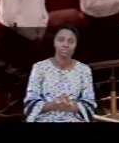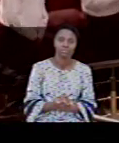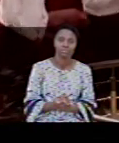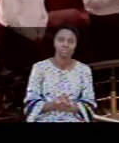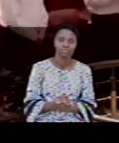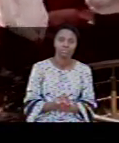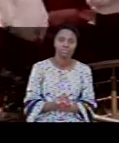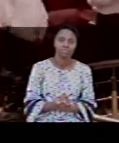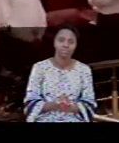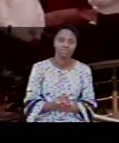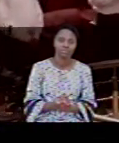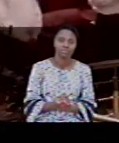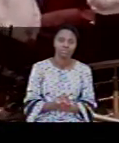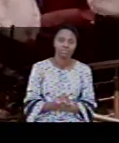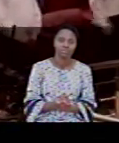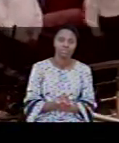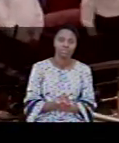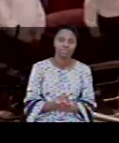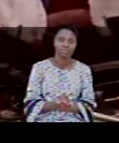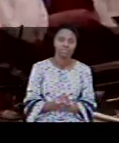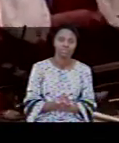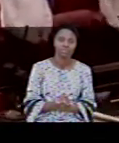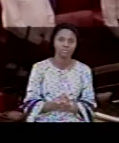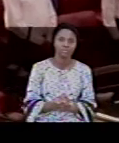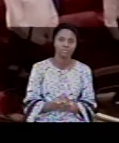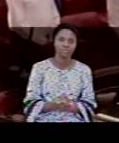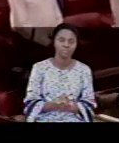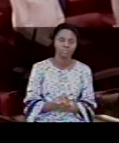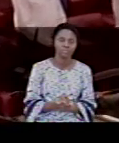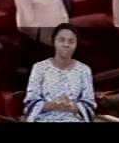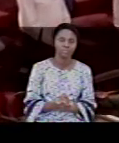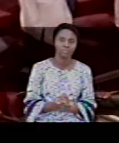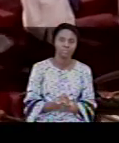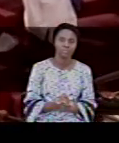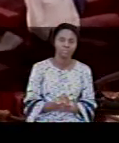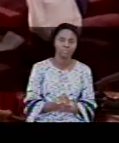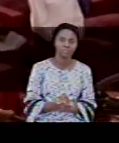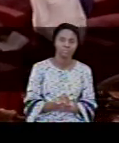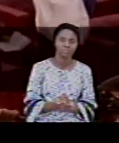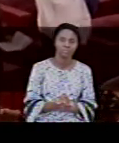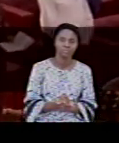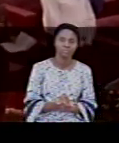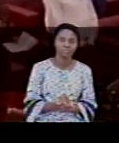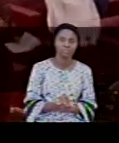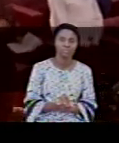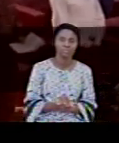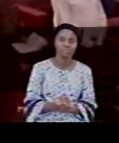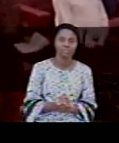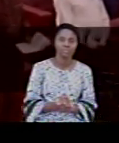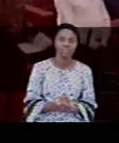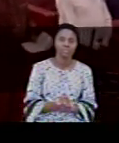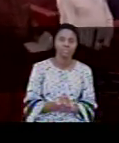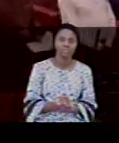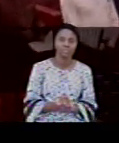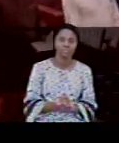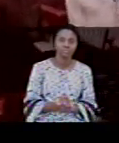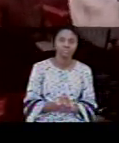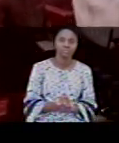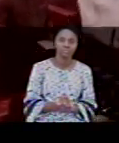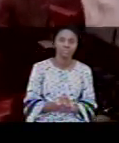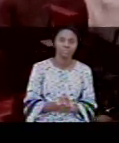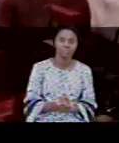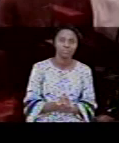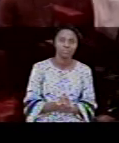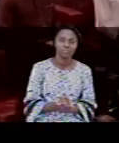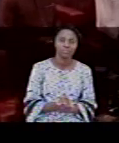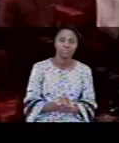the theme of my song. I know I shall see in his beauty the King in whose law I delight,